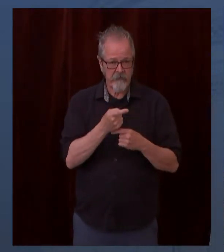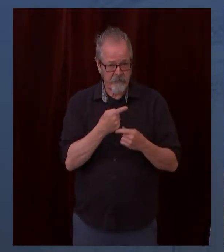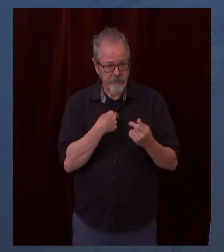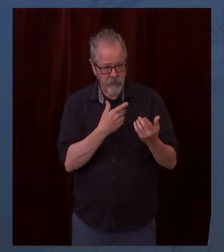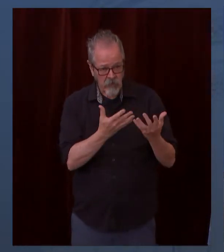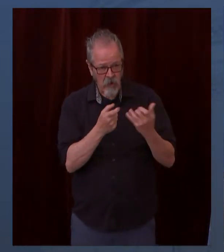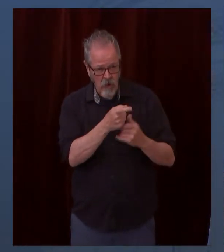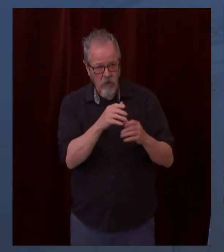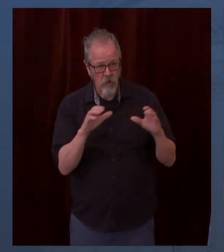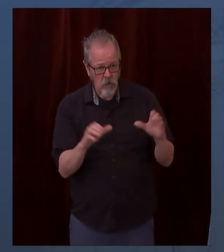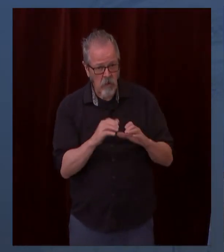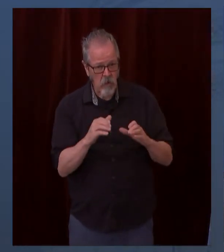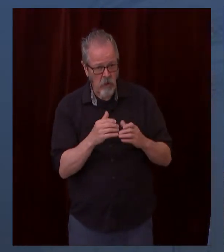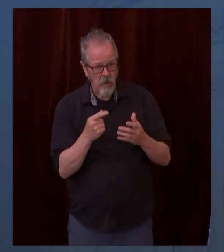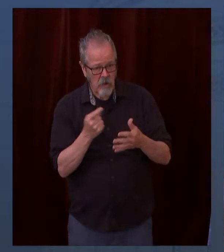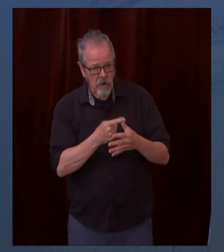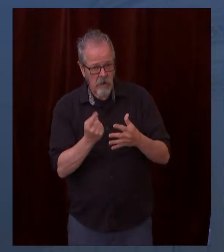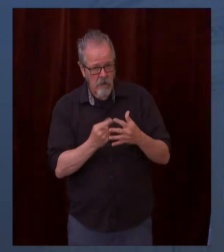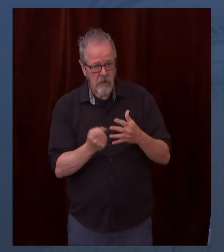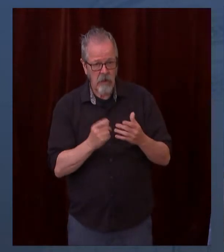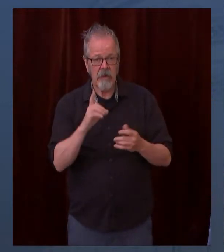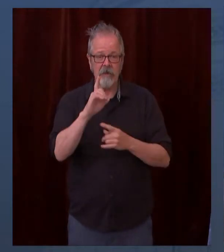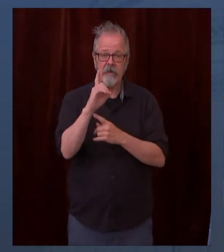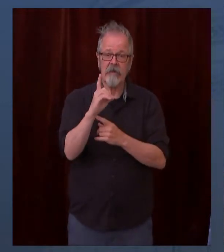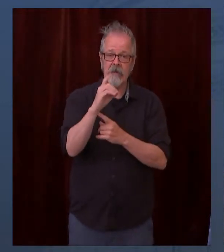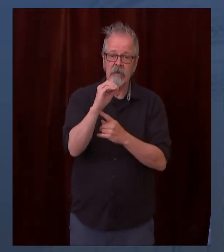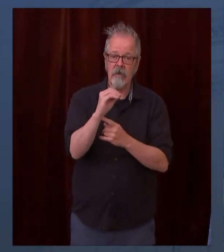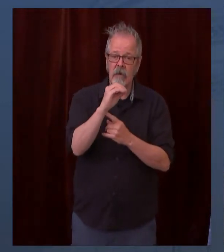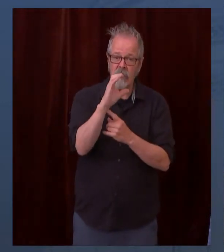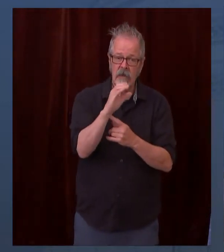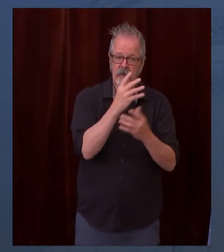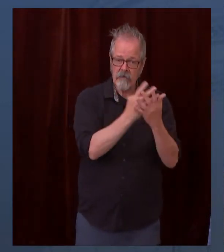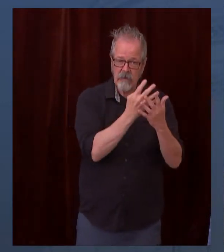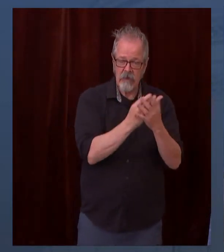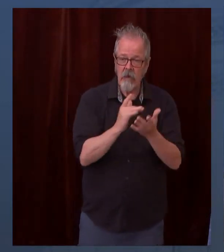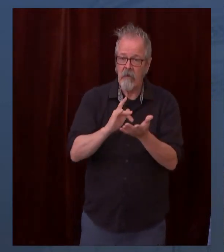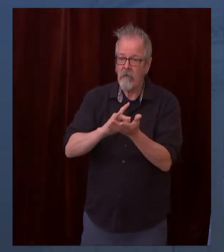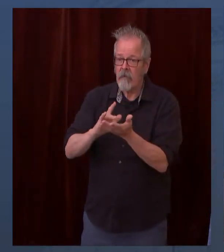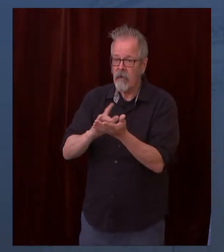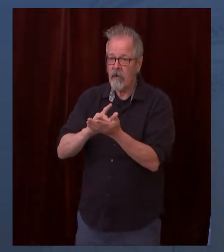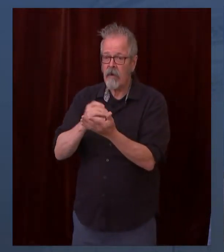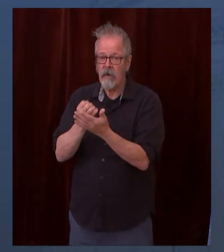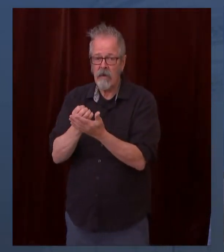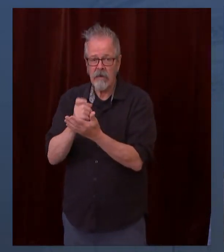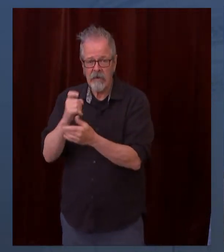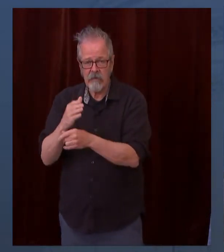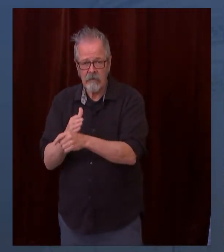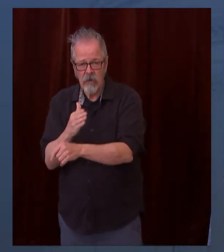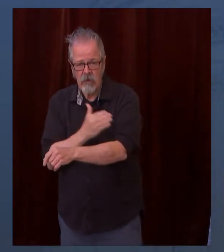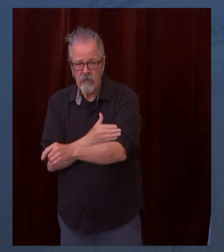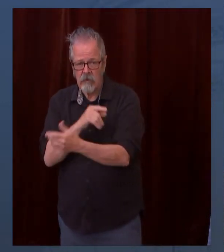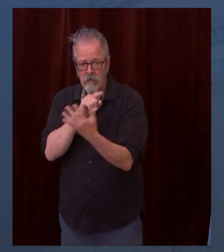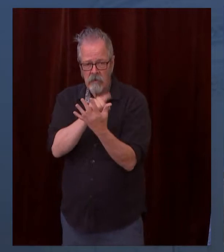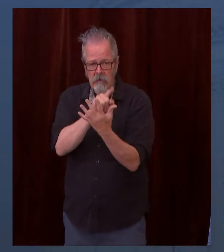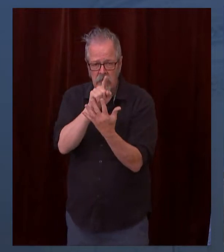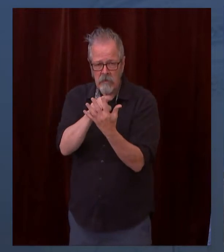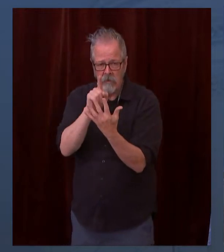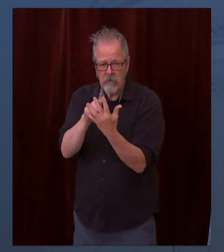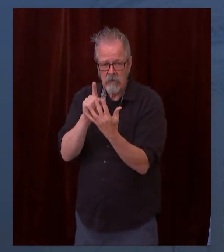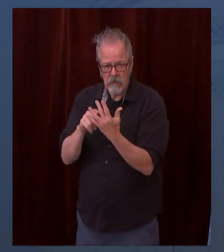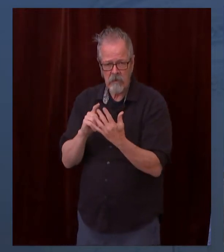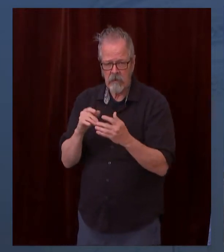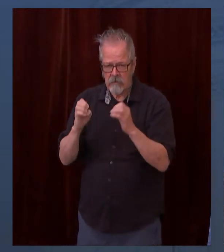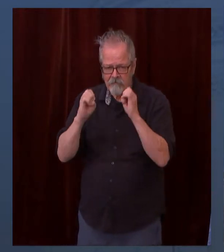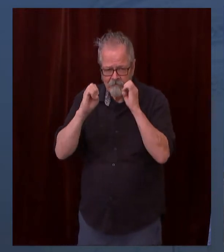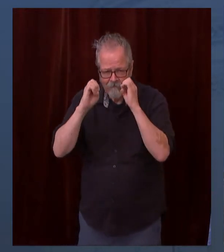our reform efforts that we have good momentum on, and to continue to support the education and career training